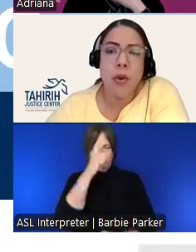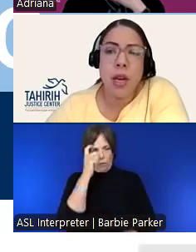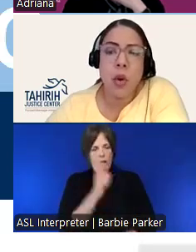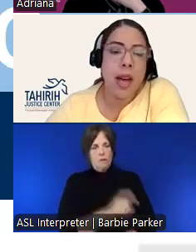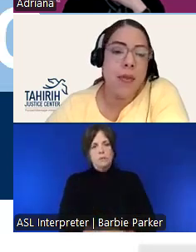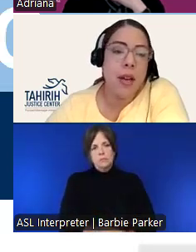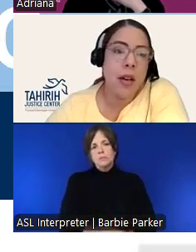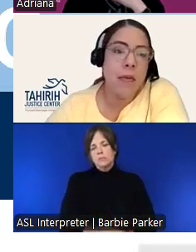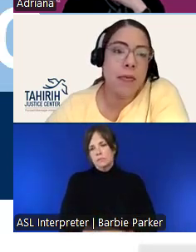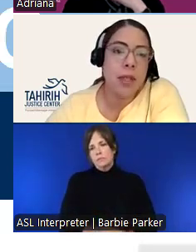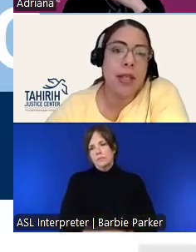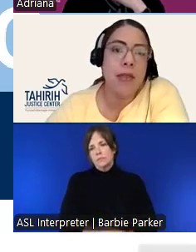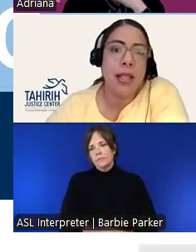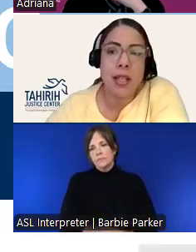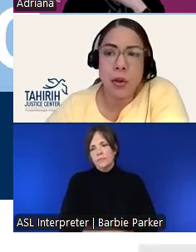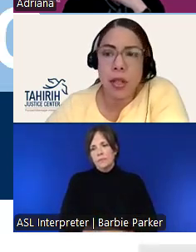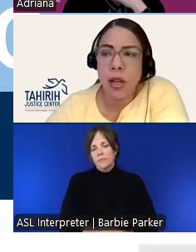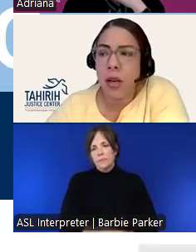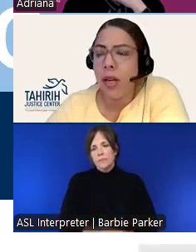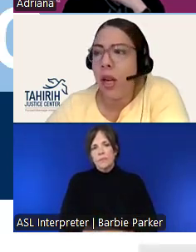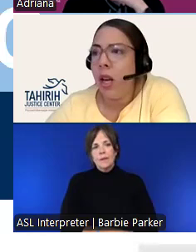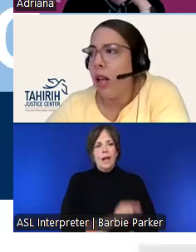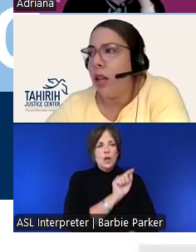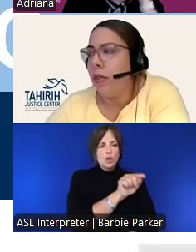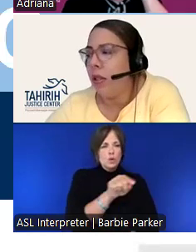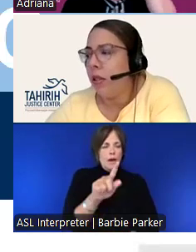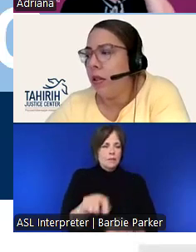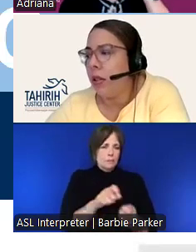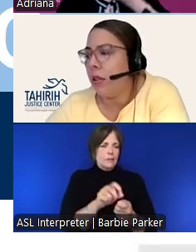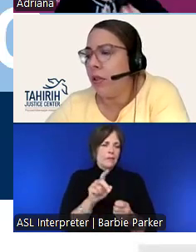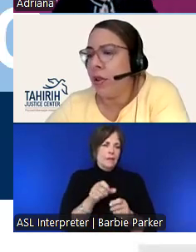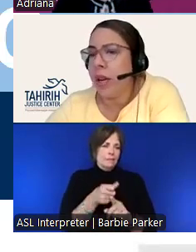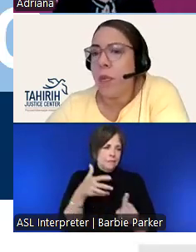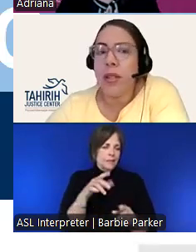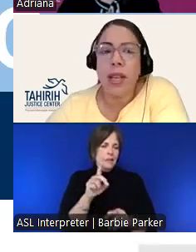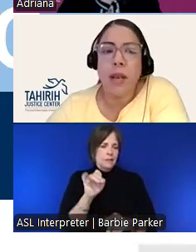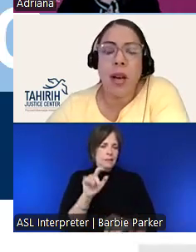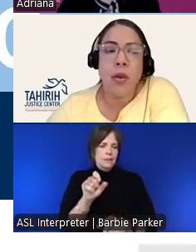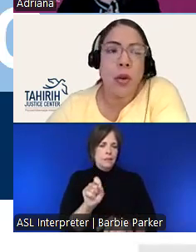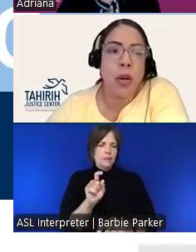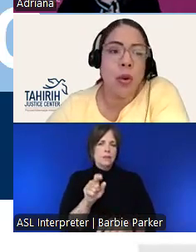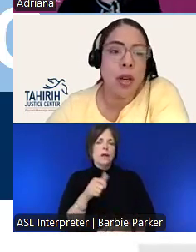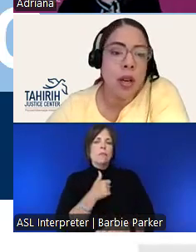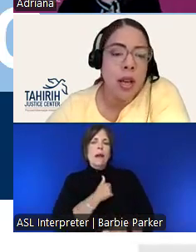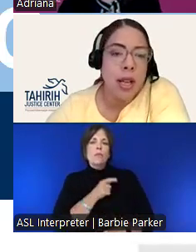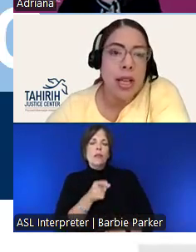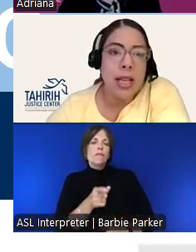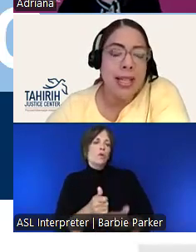you, I know we have specific details here, but I'd love to for you to help us think about, you know, when